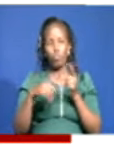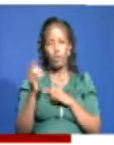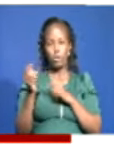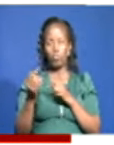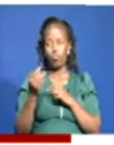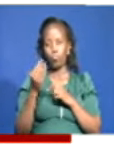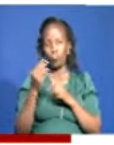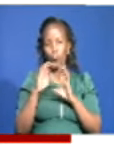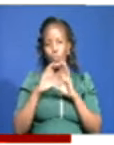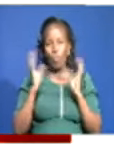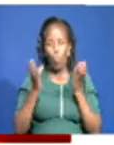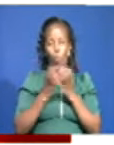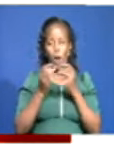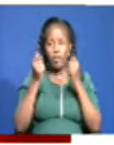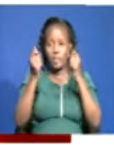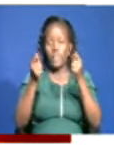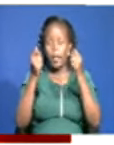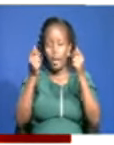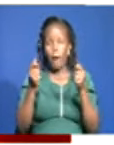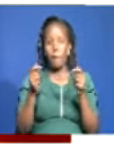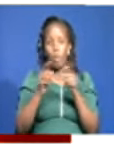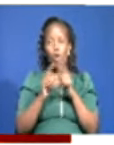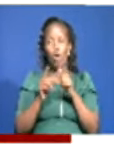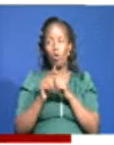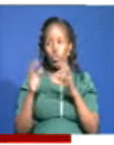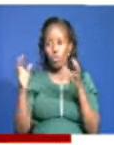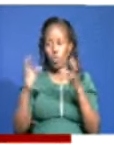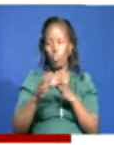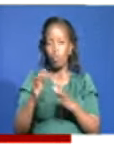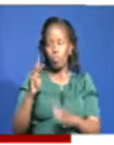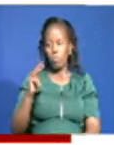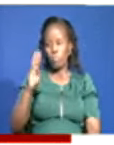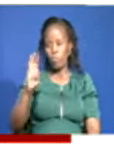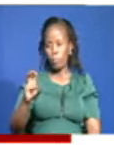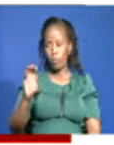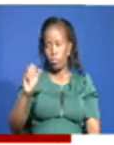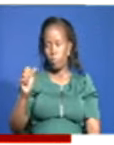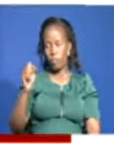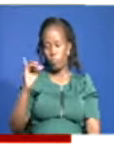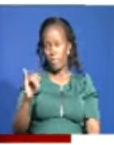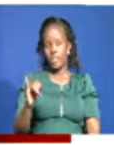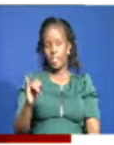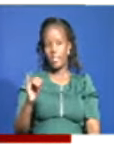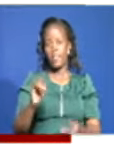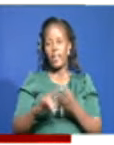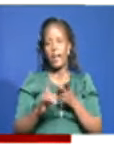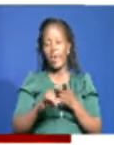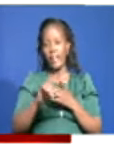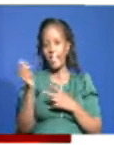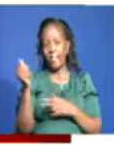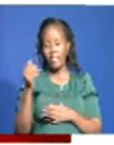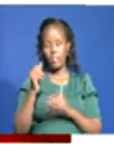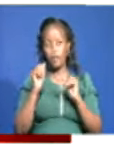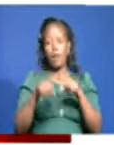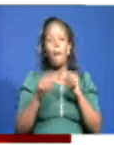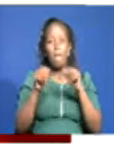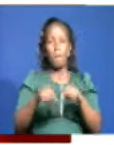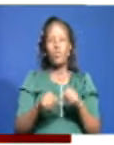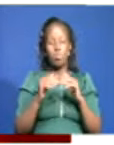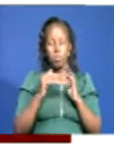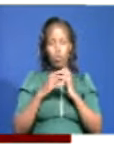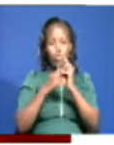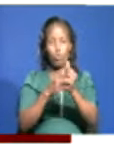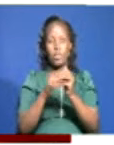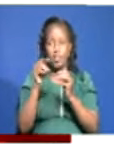Qatar. Mane says Argentina's captain Lionel Messi and his compatriots have the capacity to lift this year's World Cup.